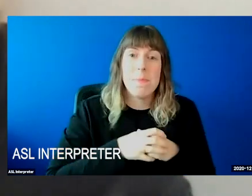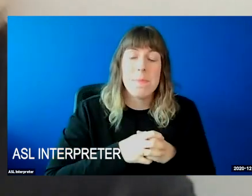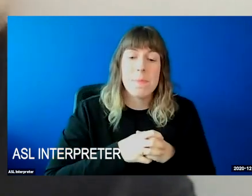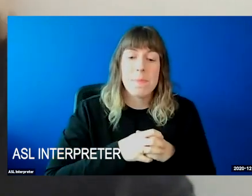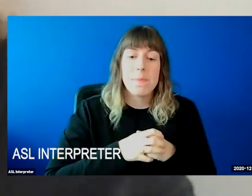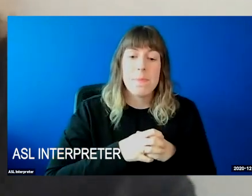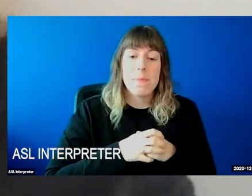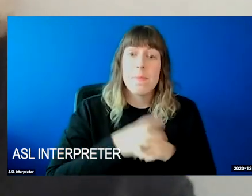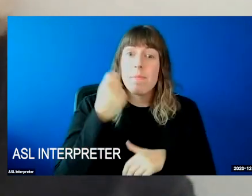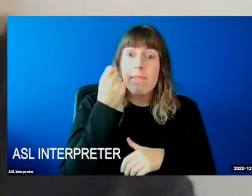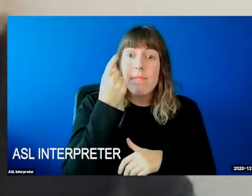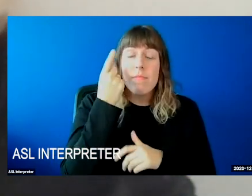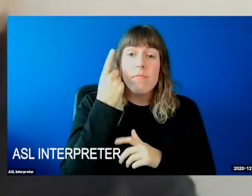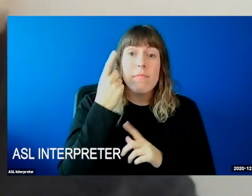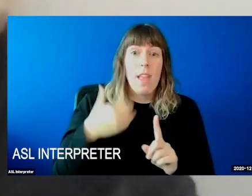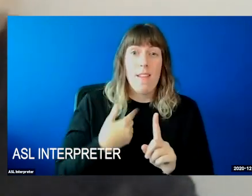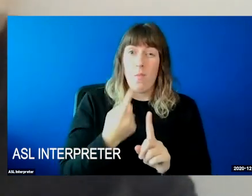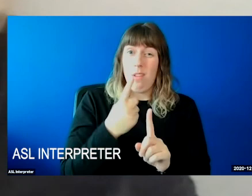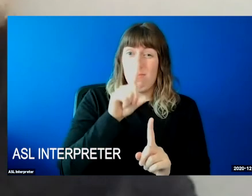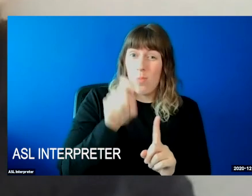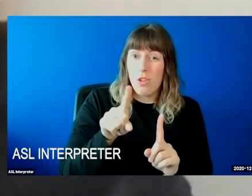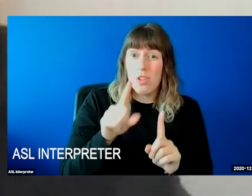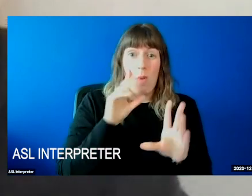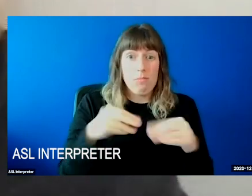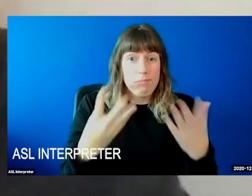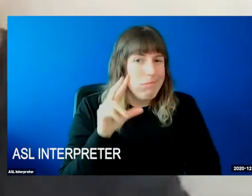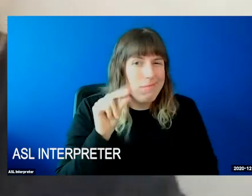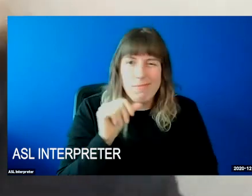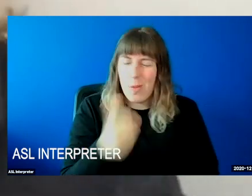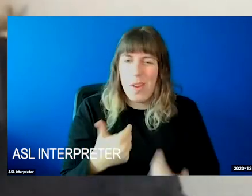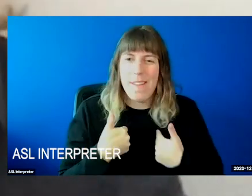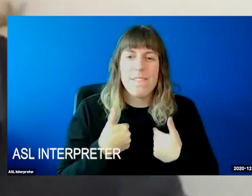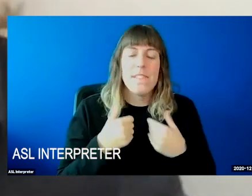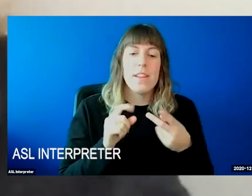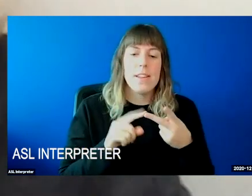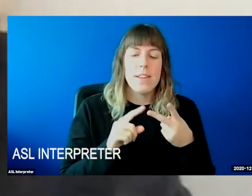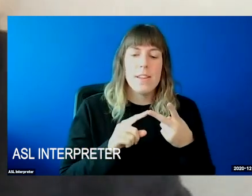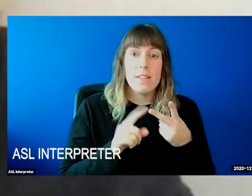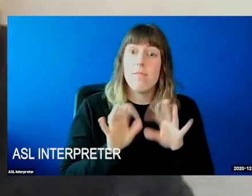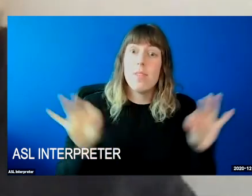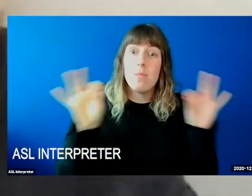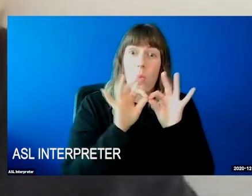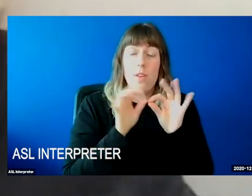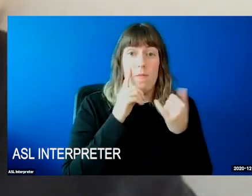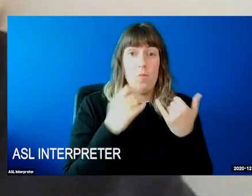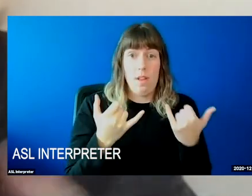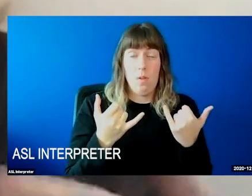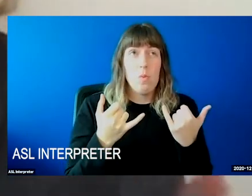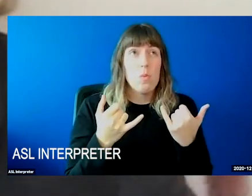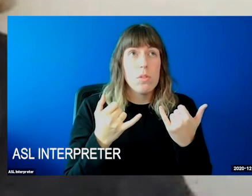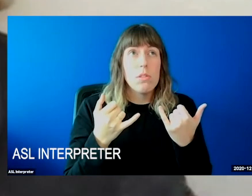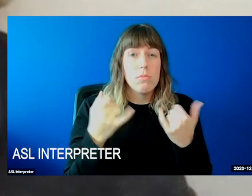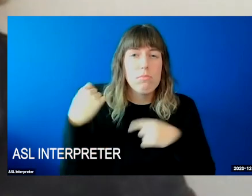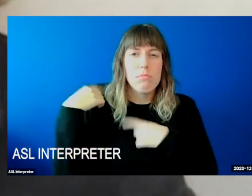move into breakout rooms, and we don't have a specific question to offer you. I